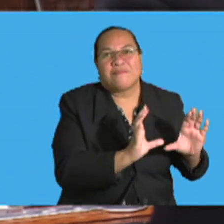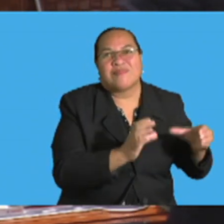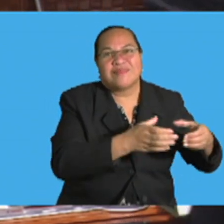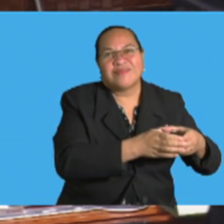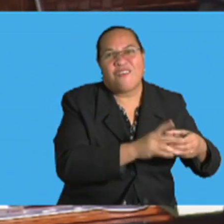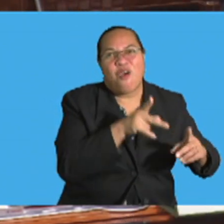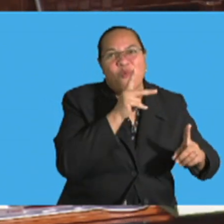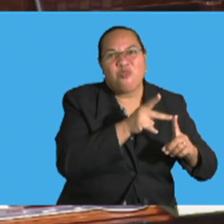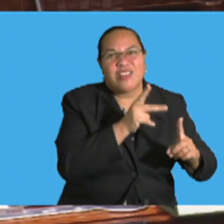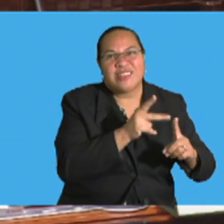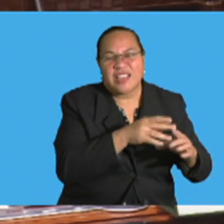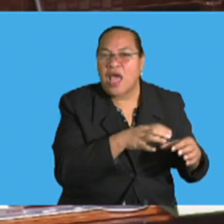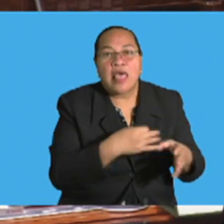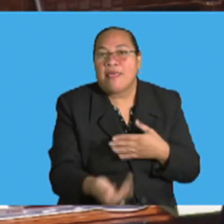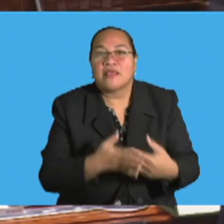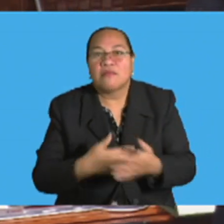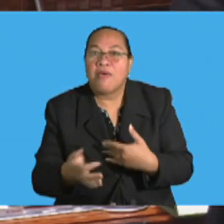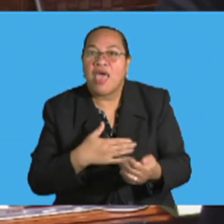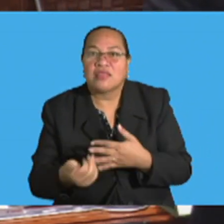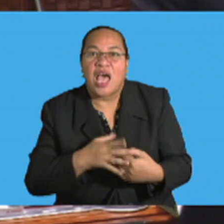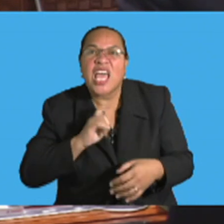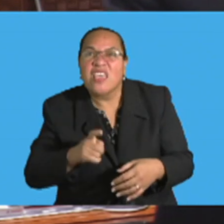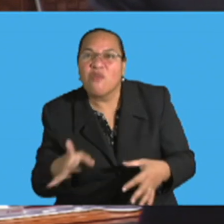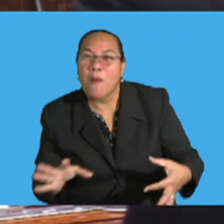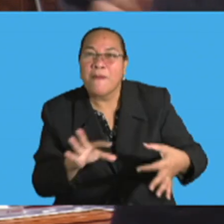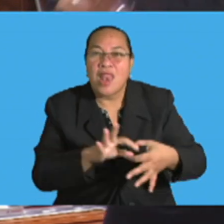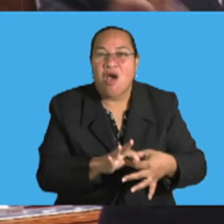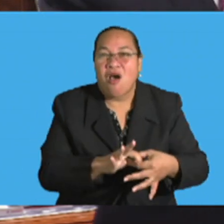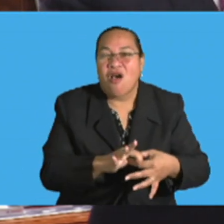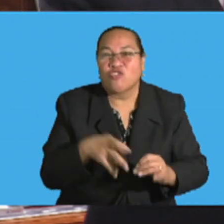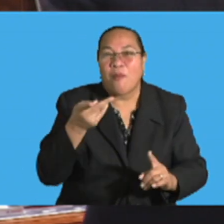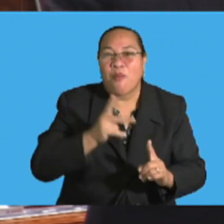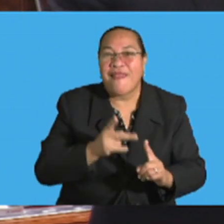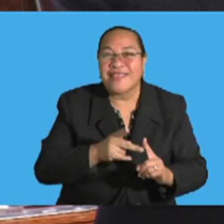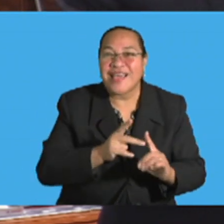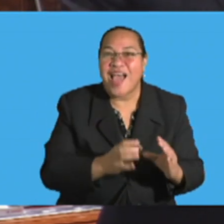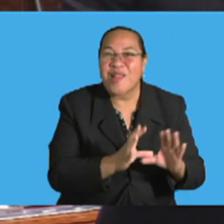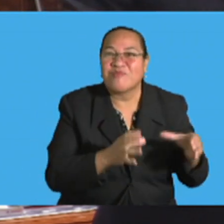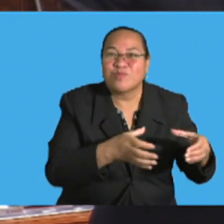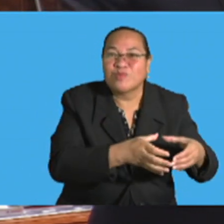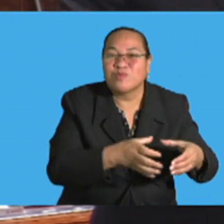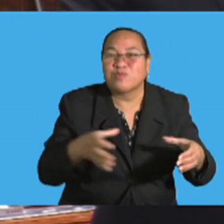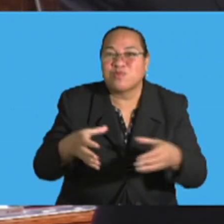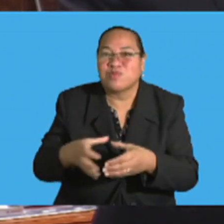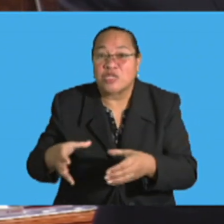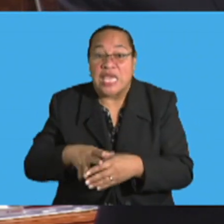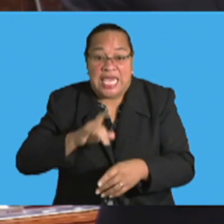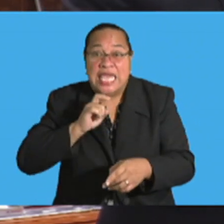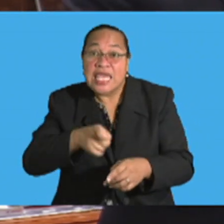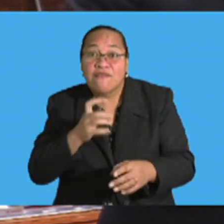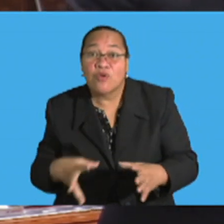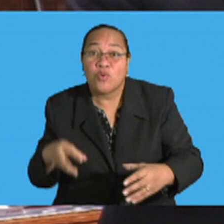if Ratu William Nivere actually in any way breached his fiduciary duty to AFL, he'll be